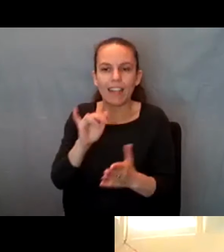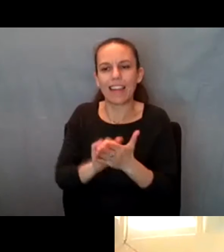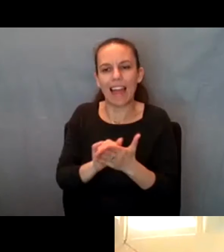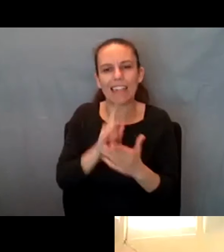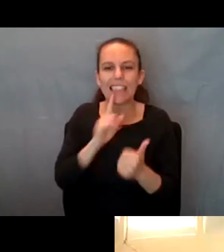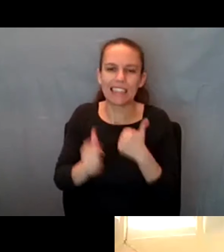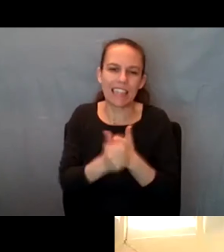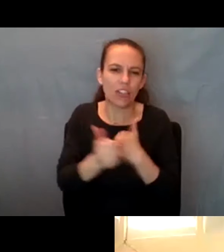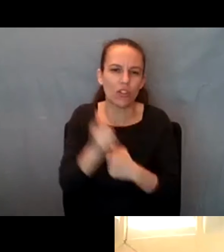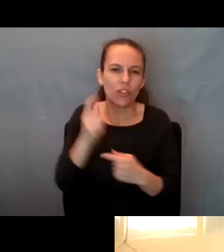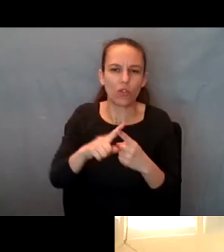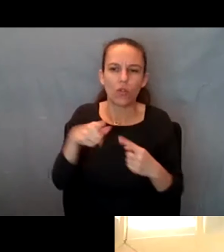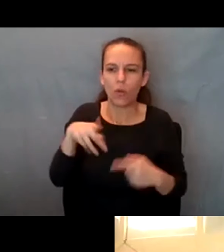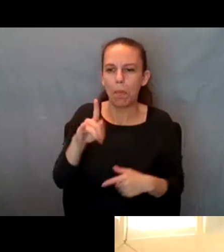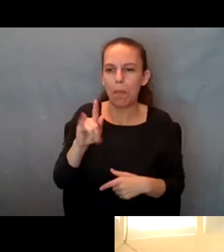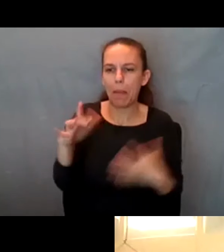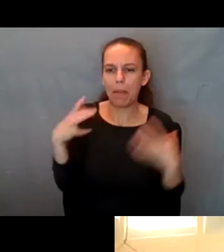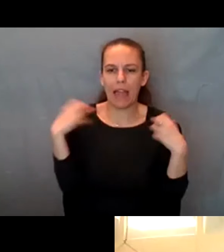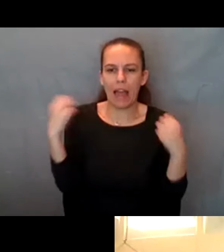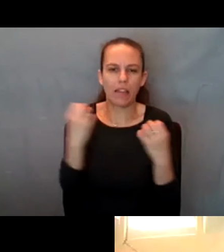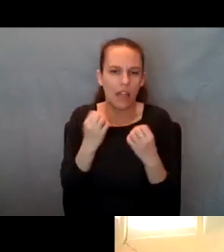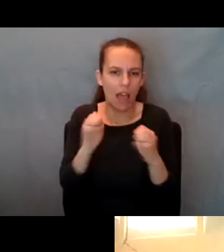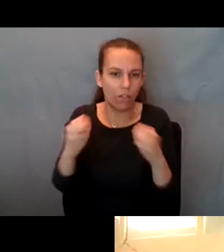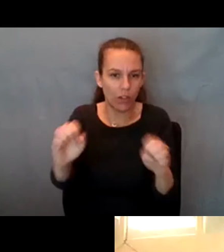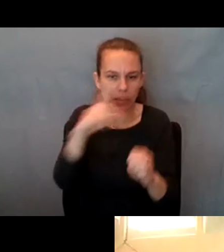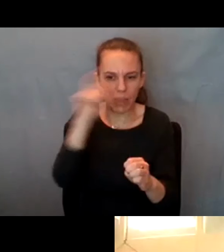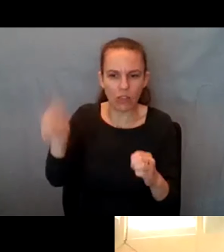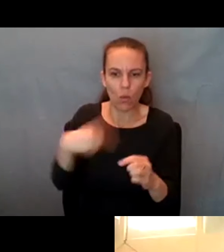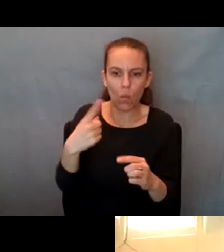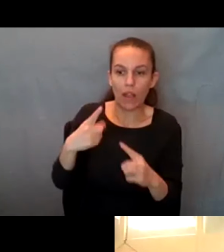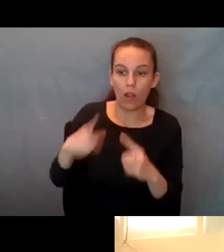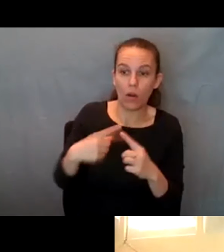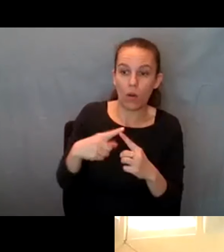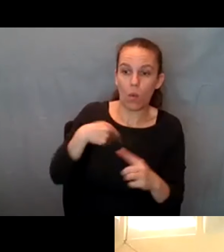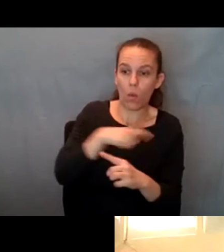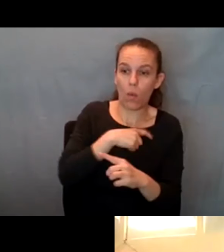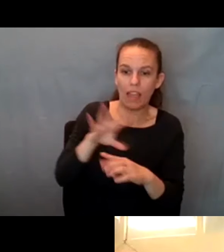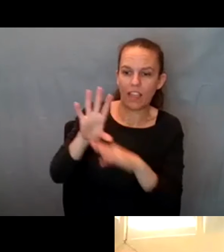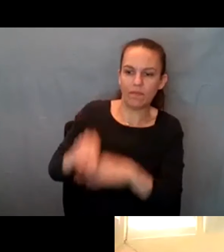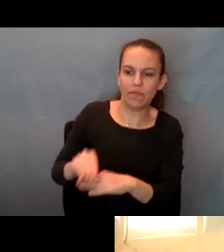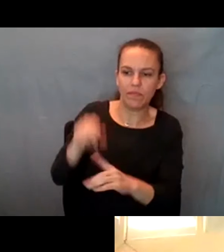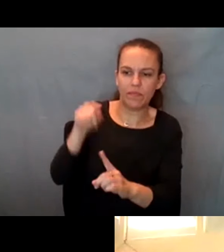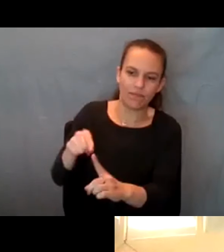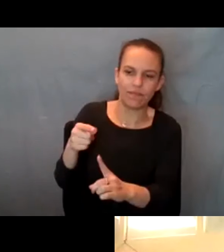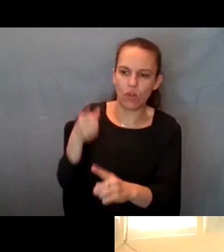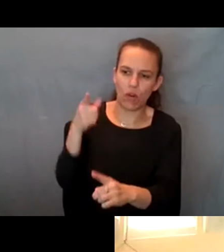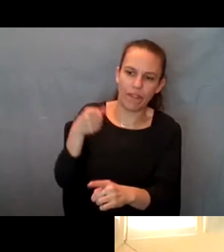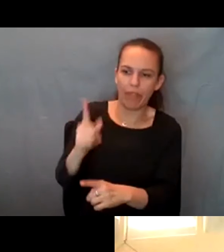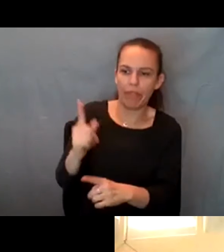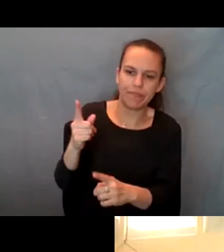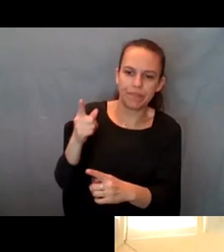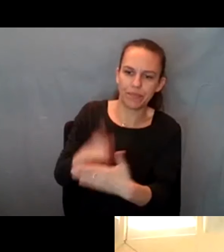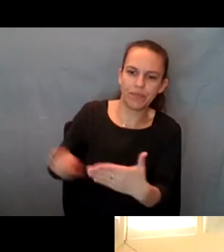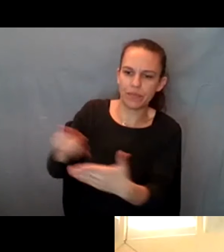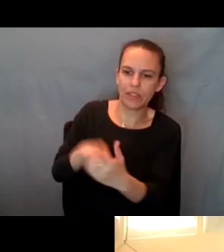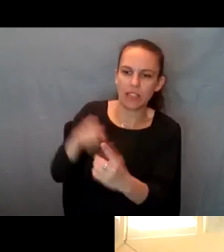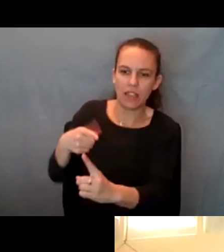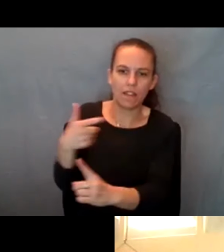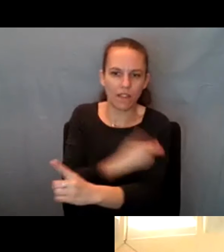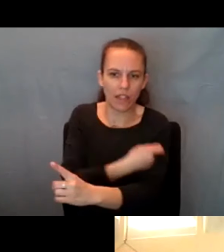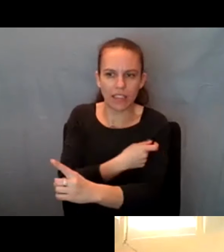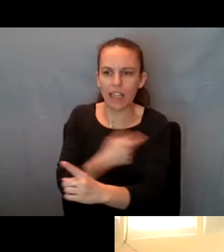control efforts, because what will put the disease down is a combination of all the efforts and a concerted effort